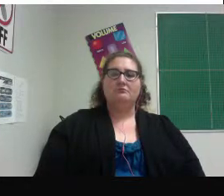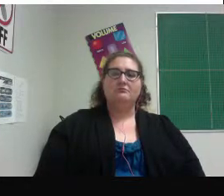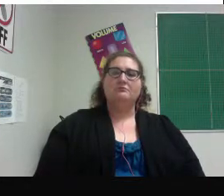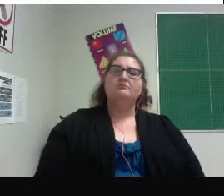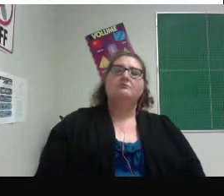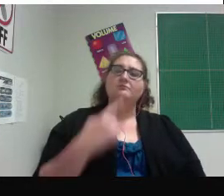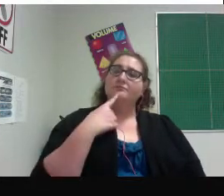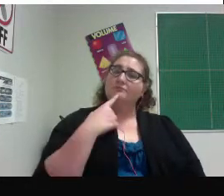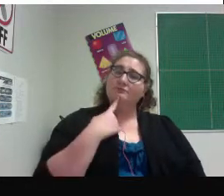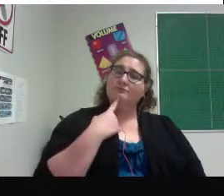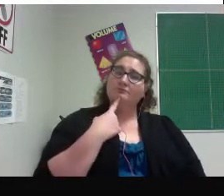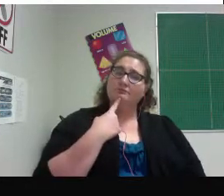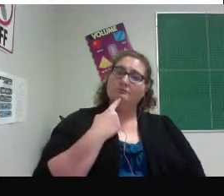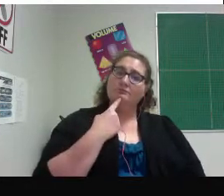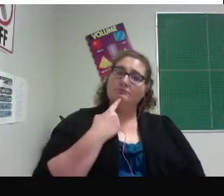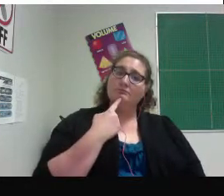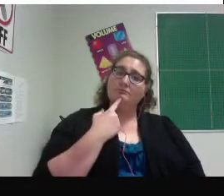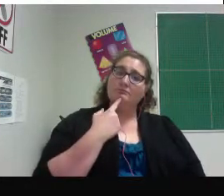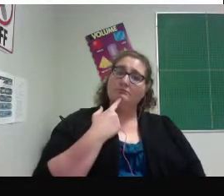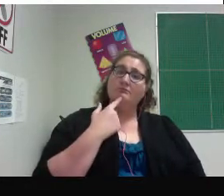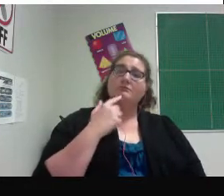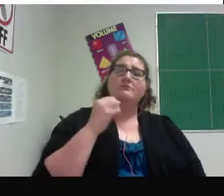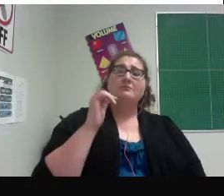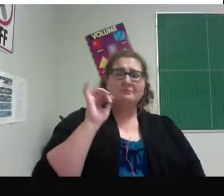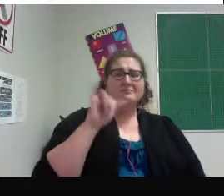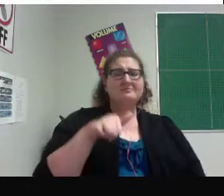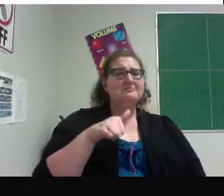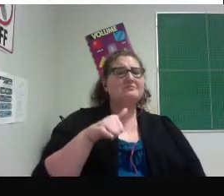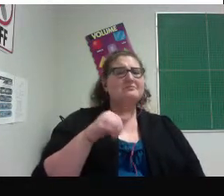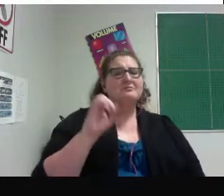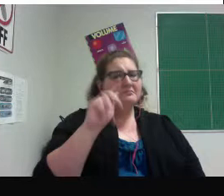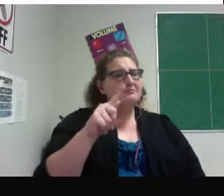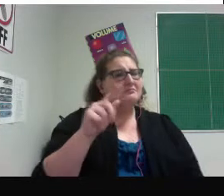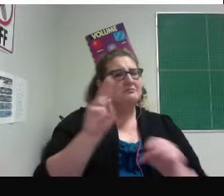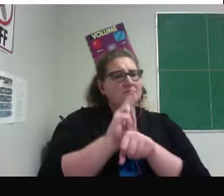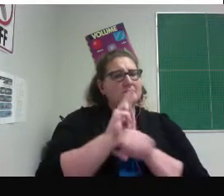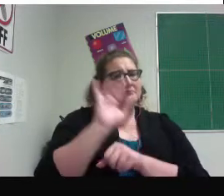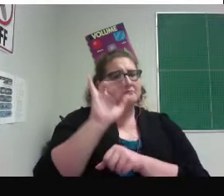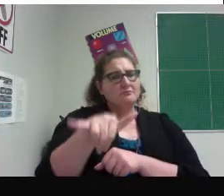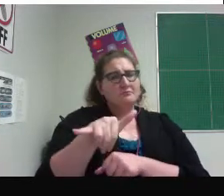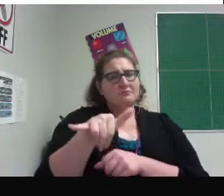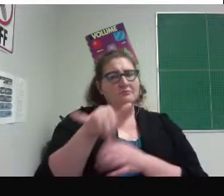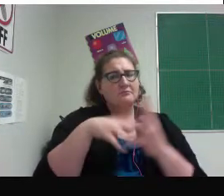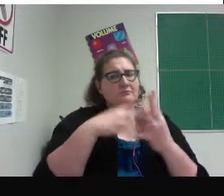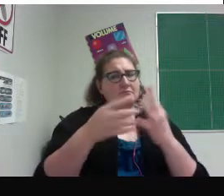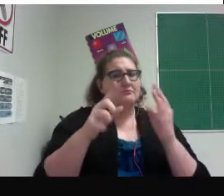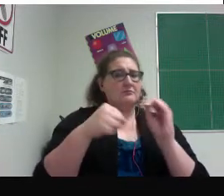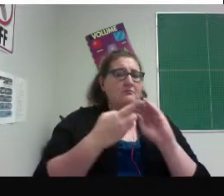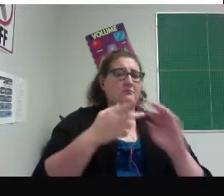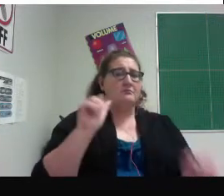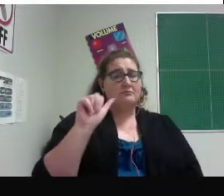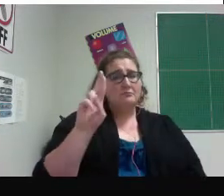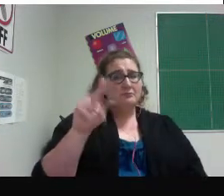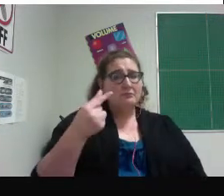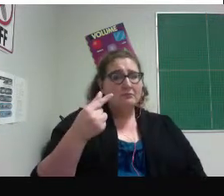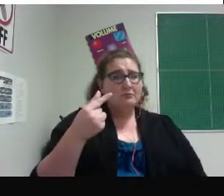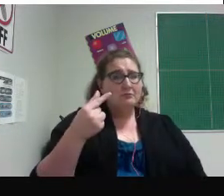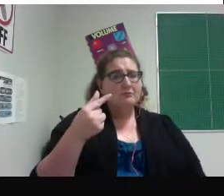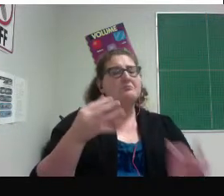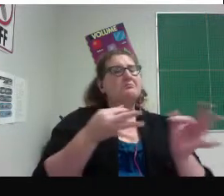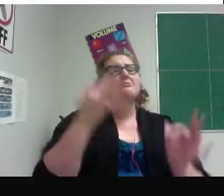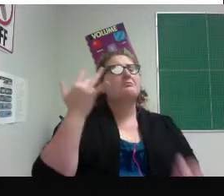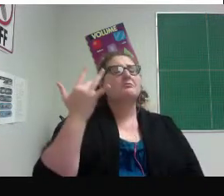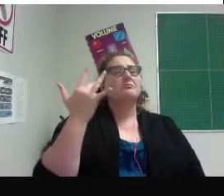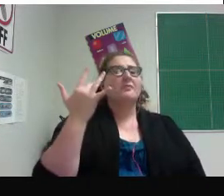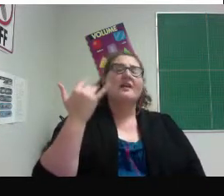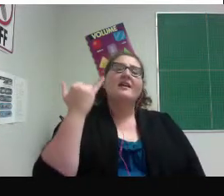Okay, then it says, is it reasonable to use this graph to make conjecture about sales in August? Explain.